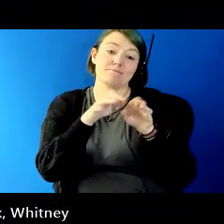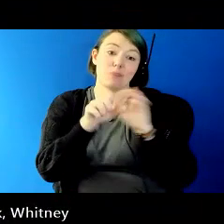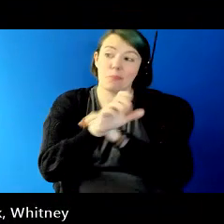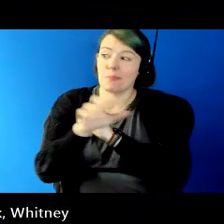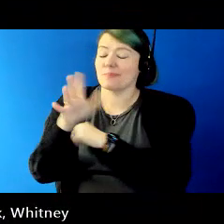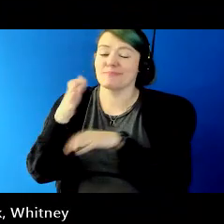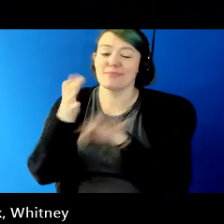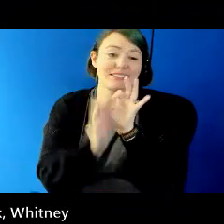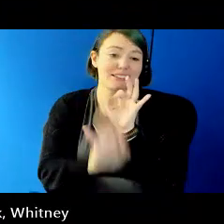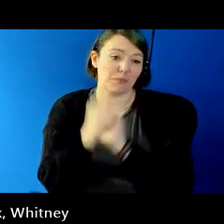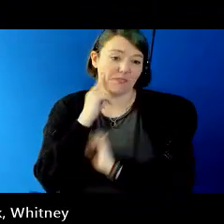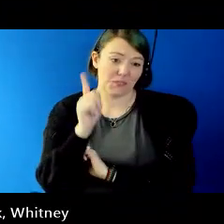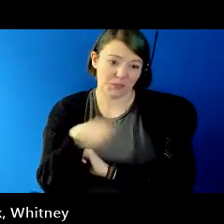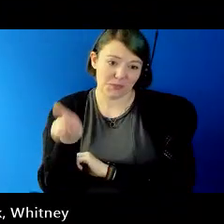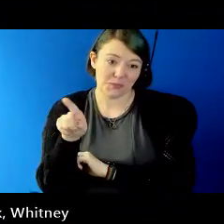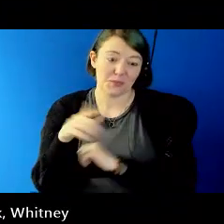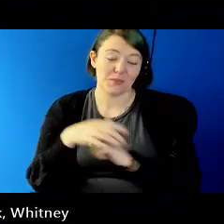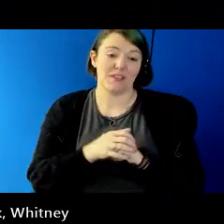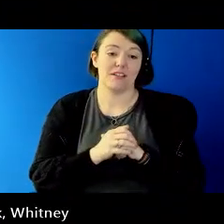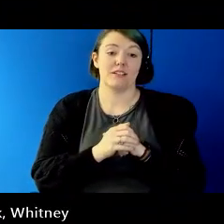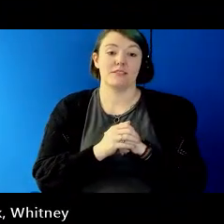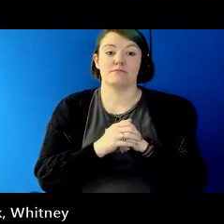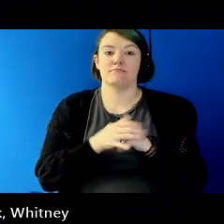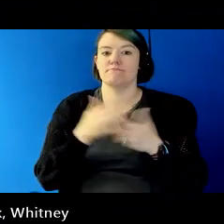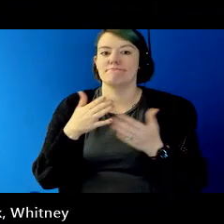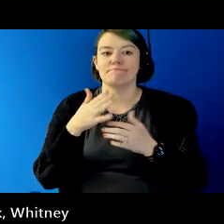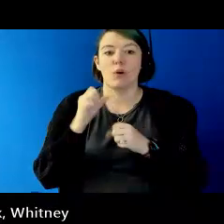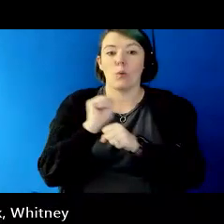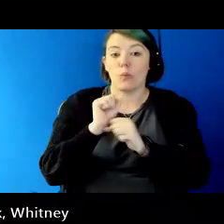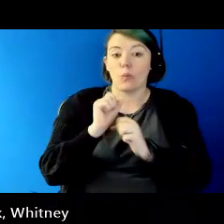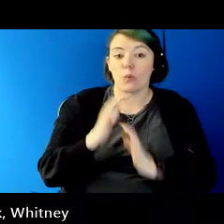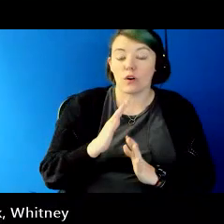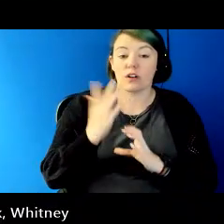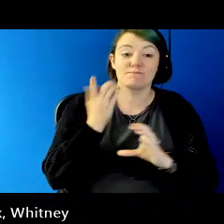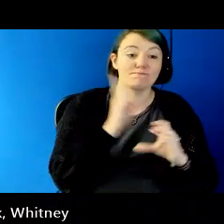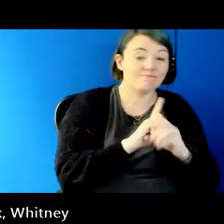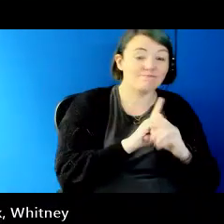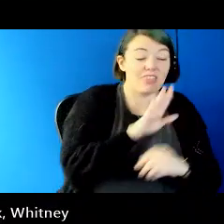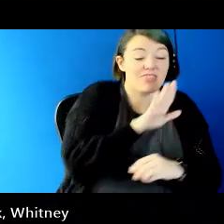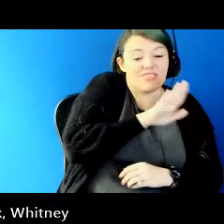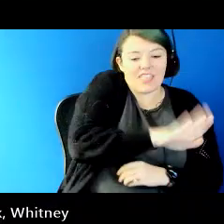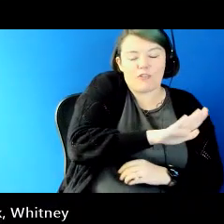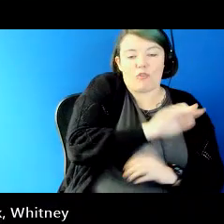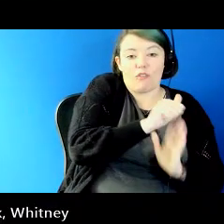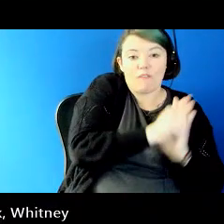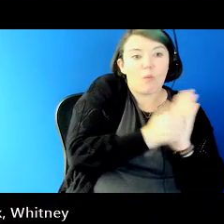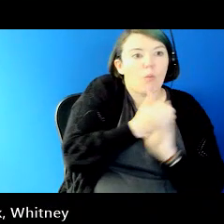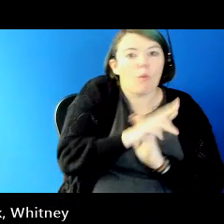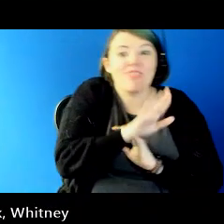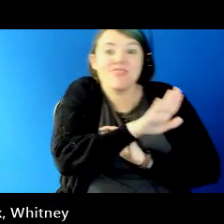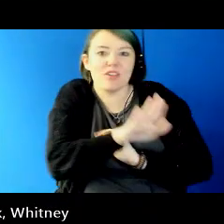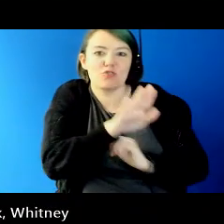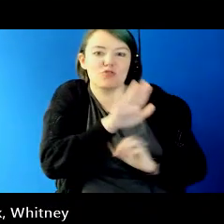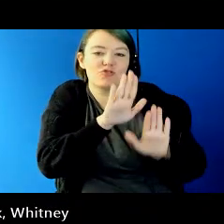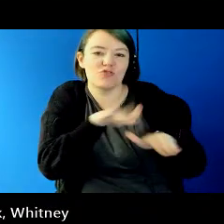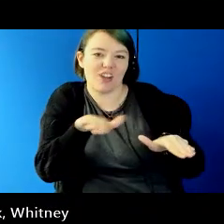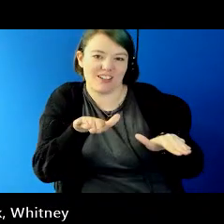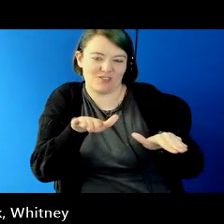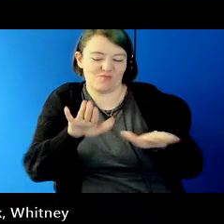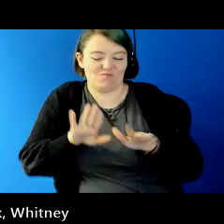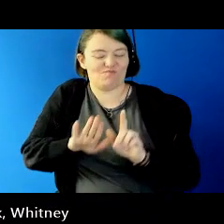an employee that could potentially have their paycheck go into their child's stable account. as well. That's another option. So we want to remain